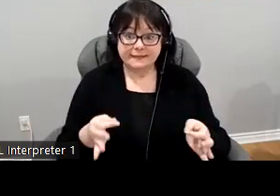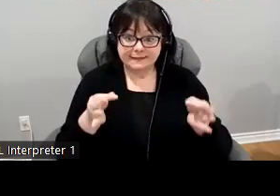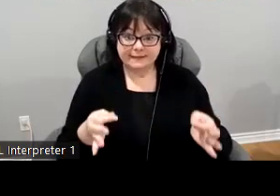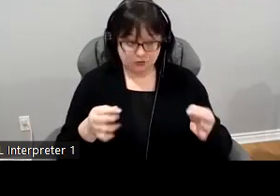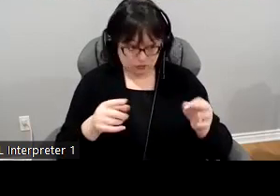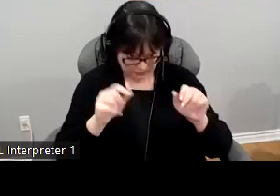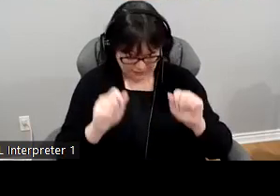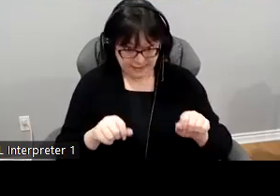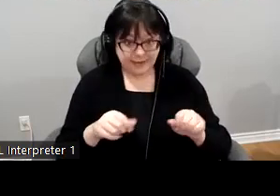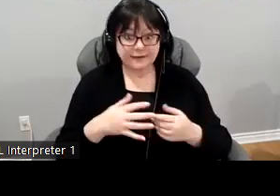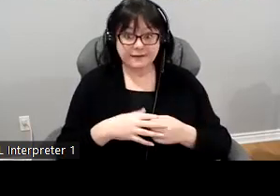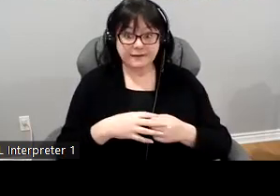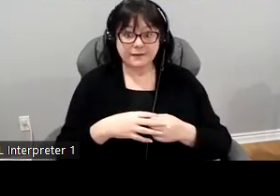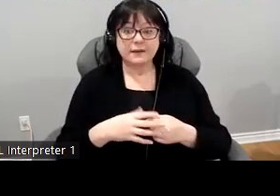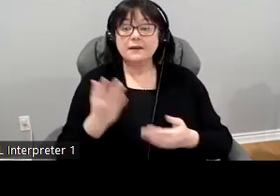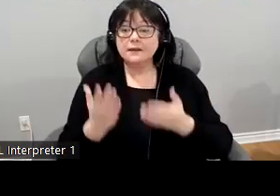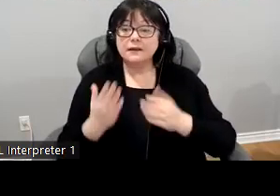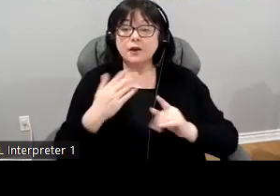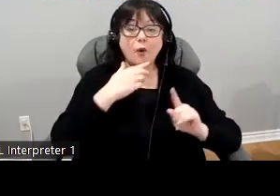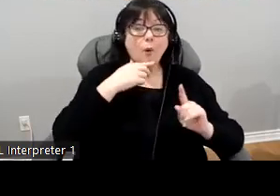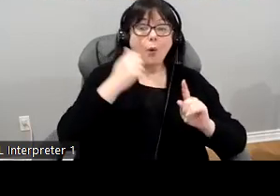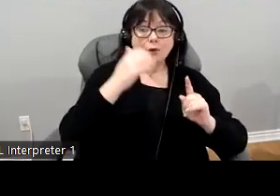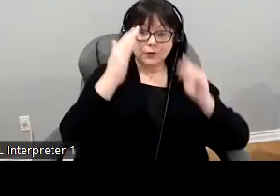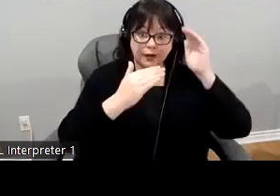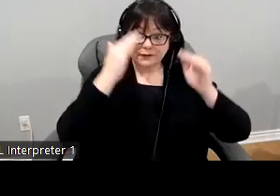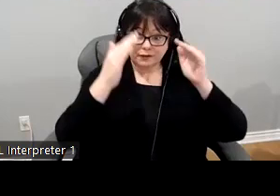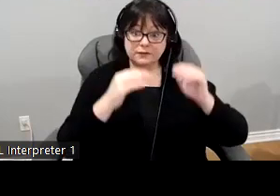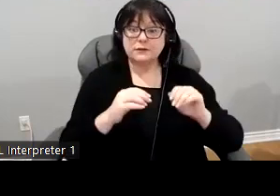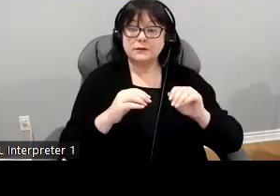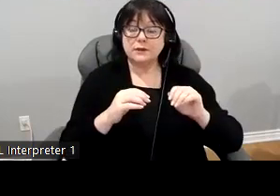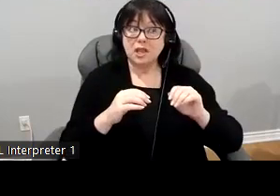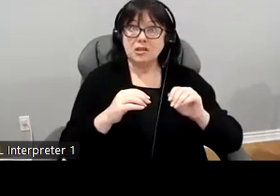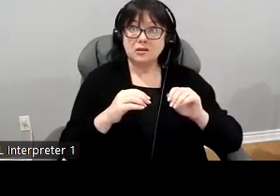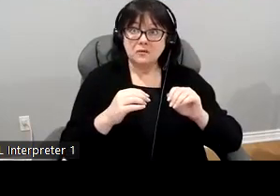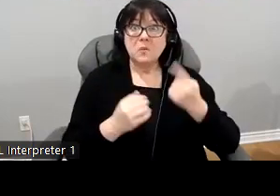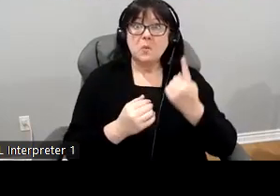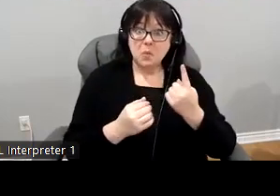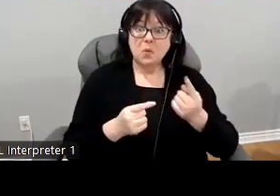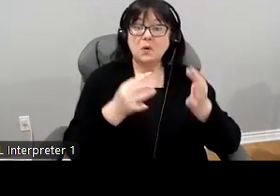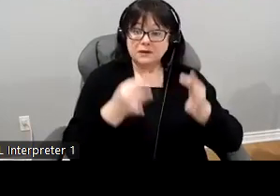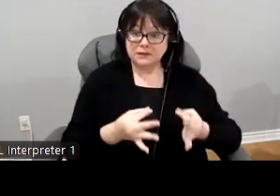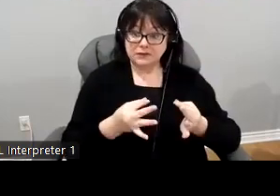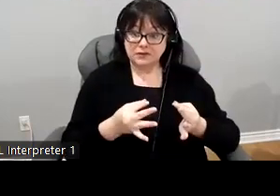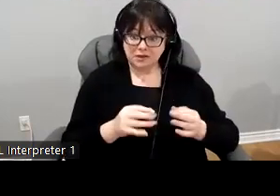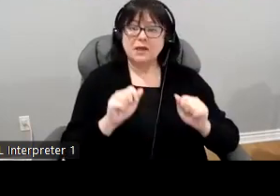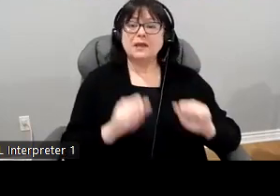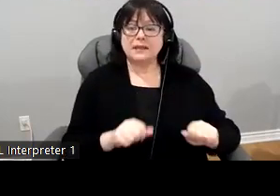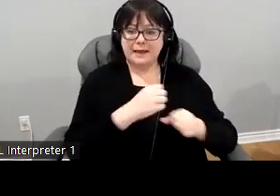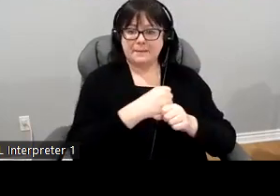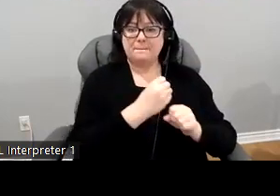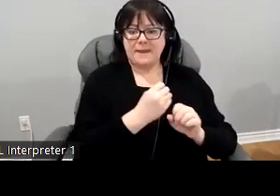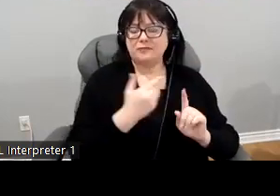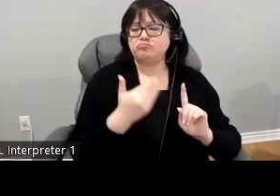anybody may have the capacity to make one decision and simultaneously